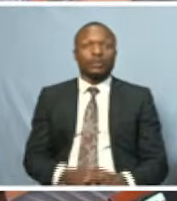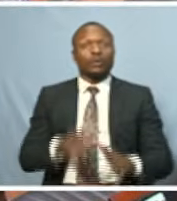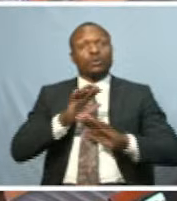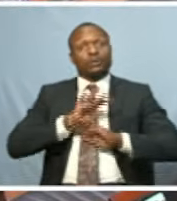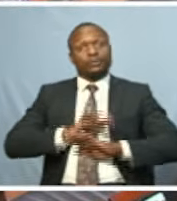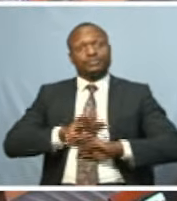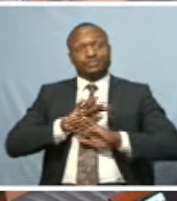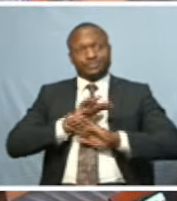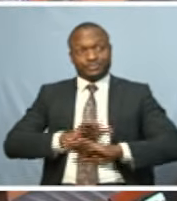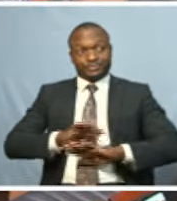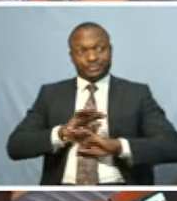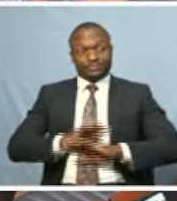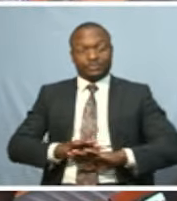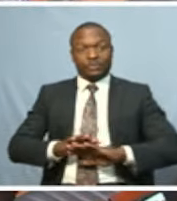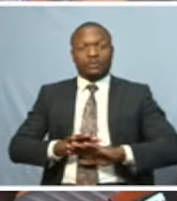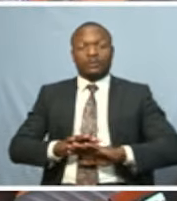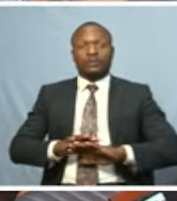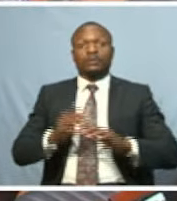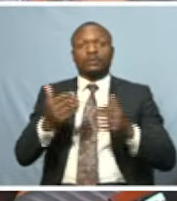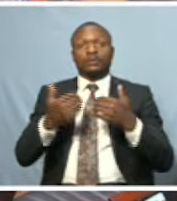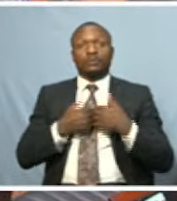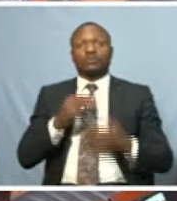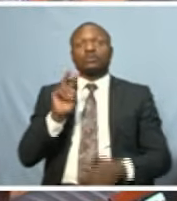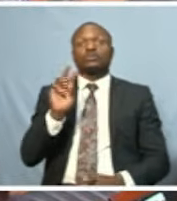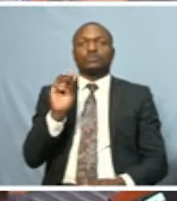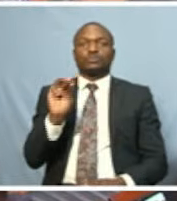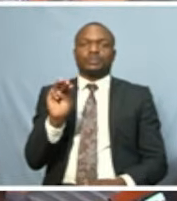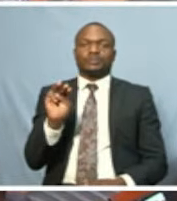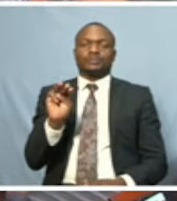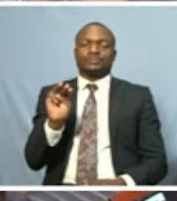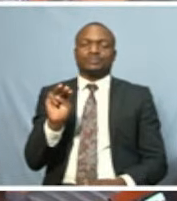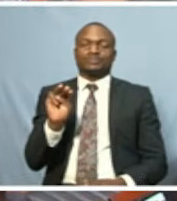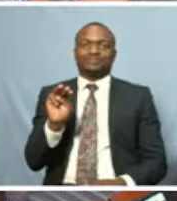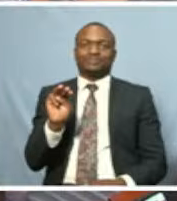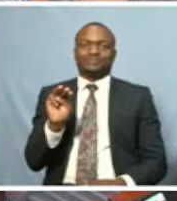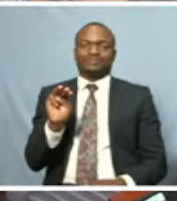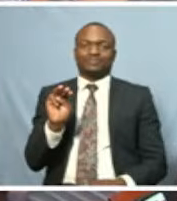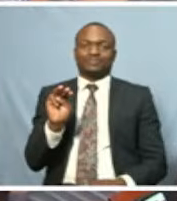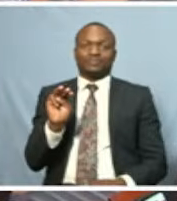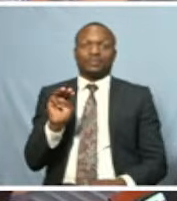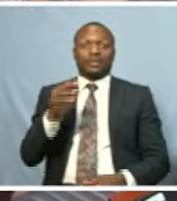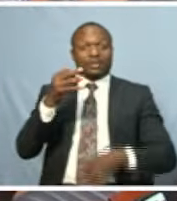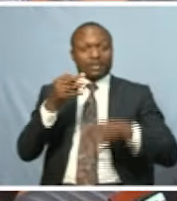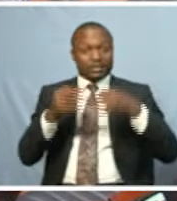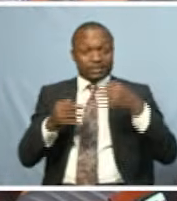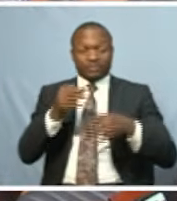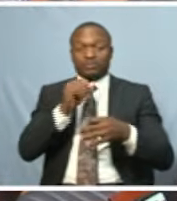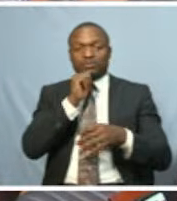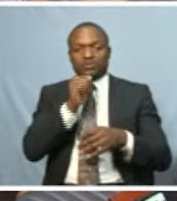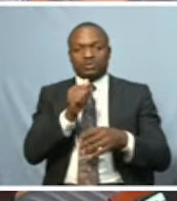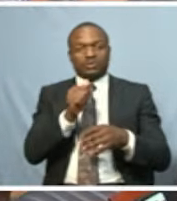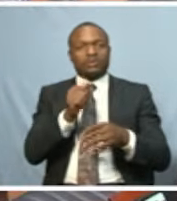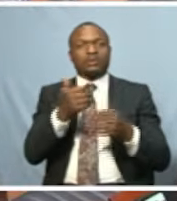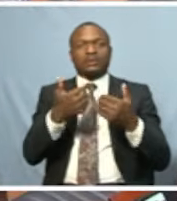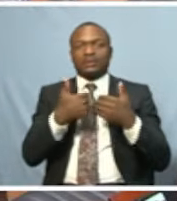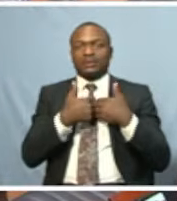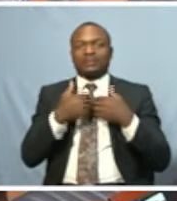Order. We have only 2 minutes remaining. If we don't form a quorum,